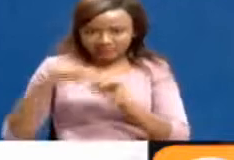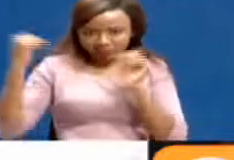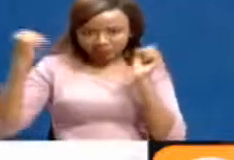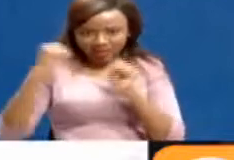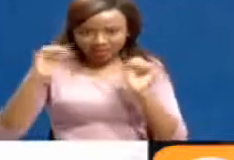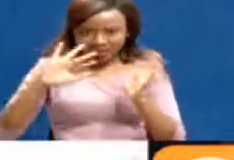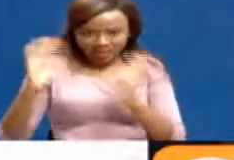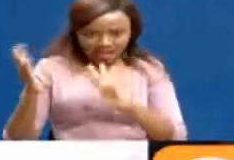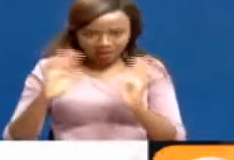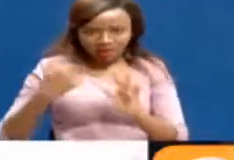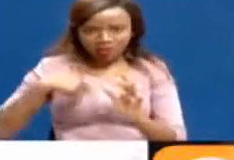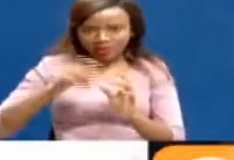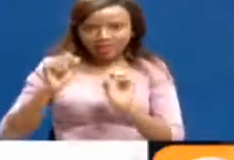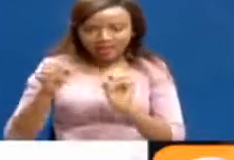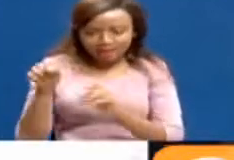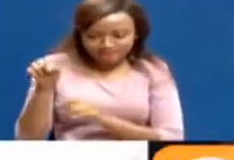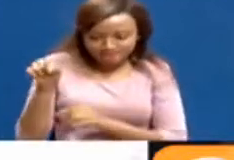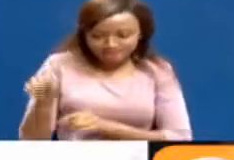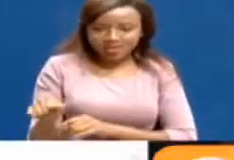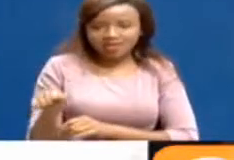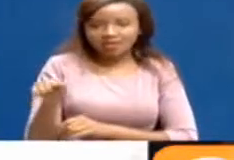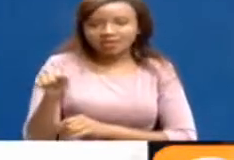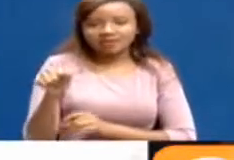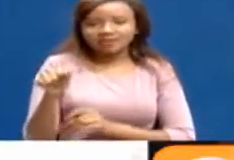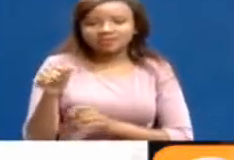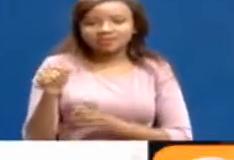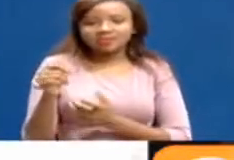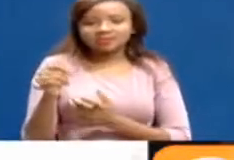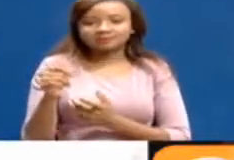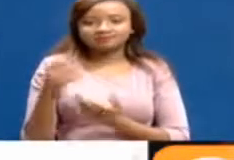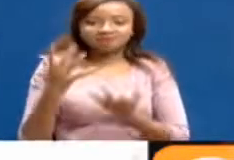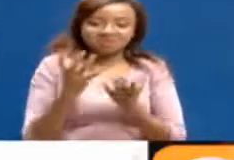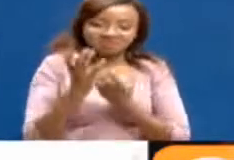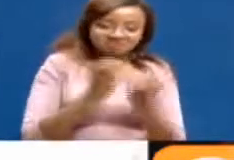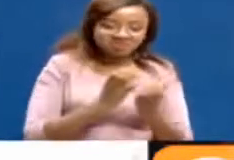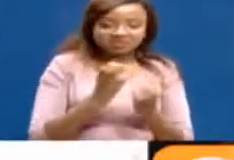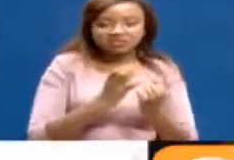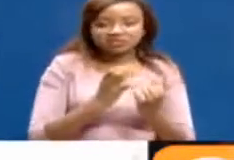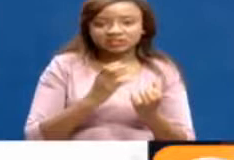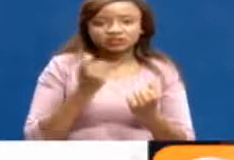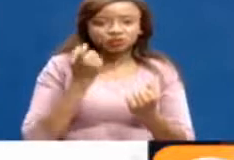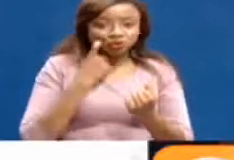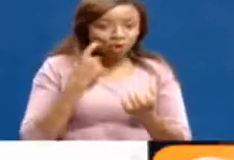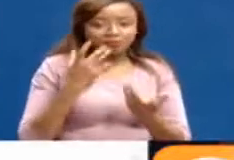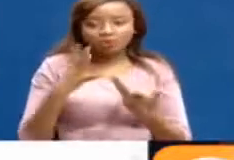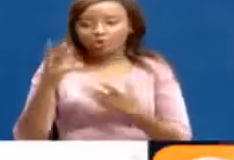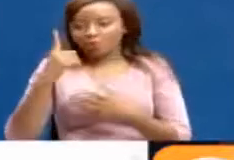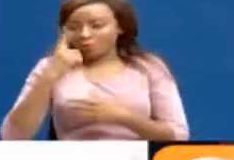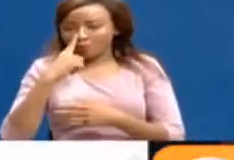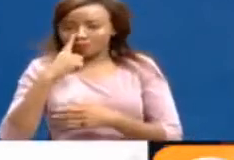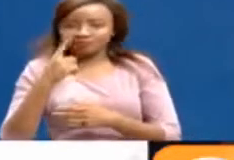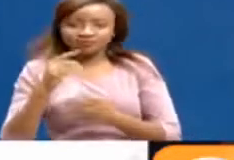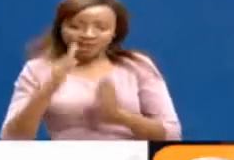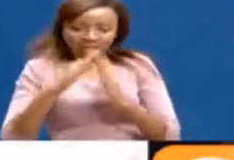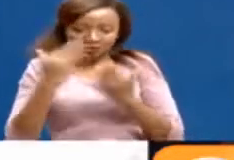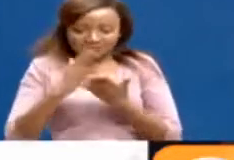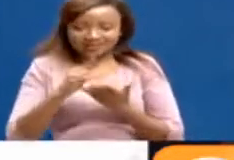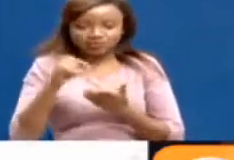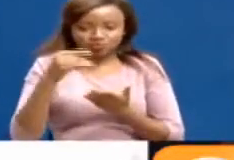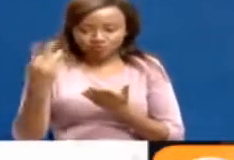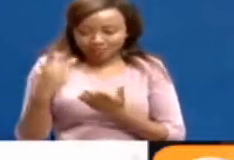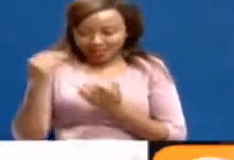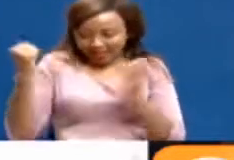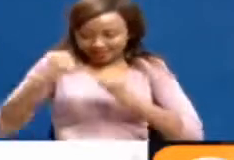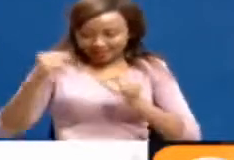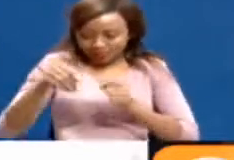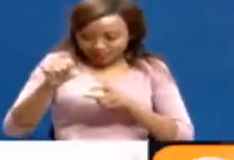able to, fulfill the obligations, whether it is a business premise or whether it is a residential premise.